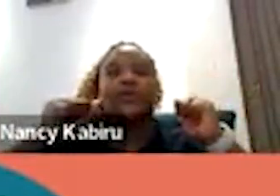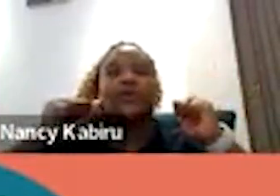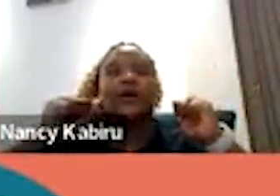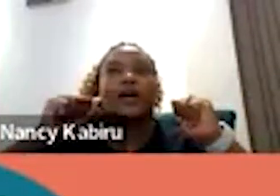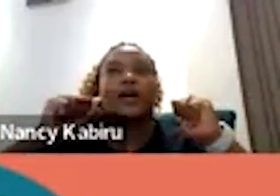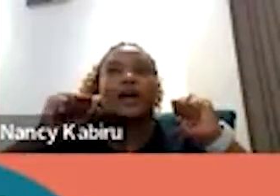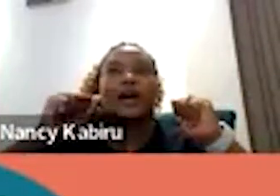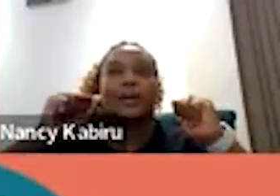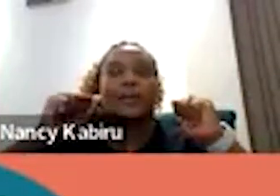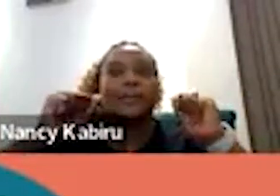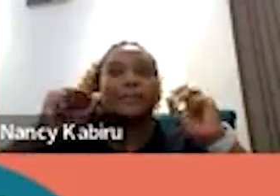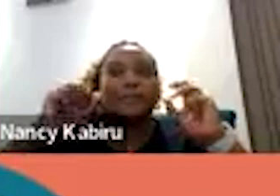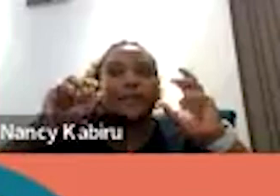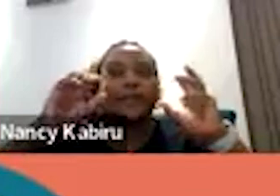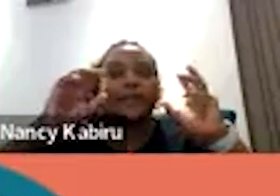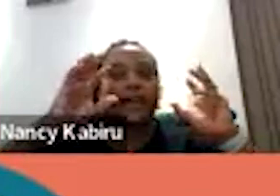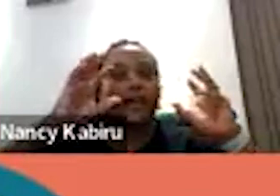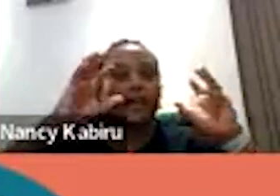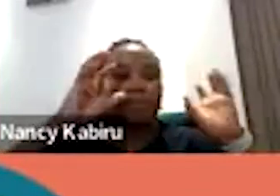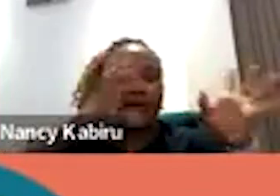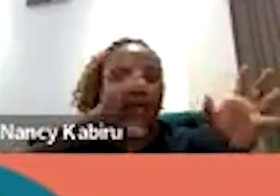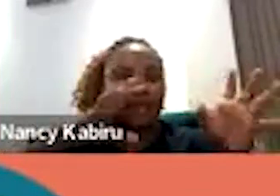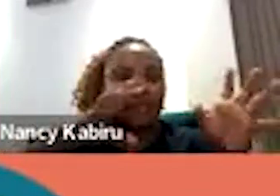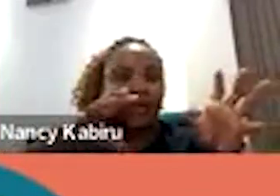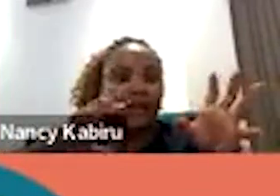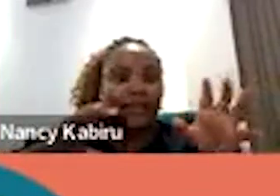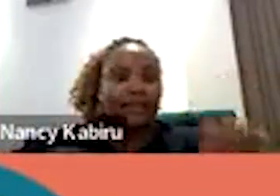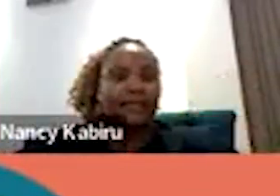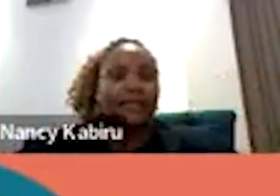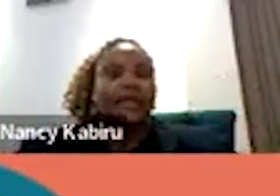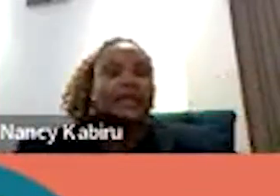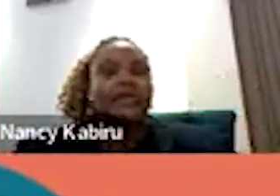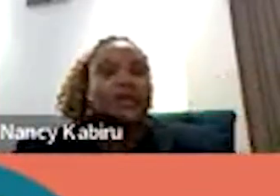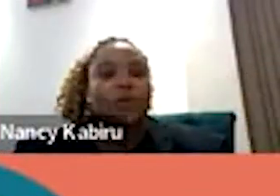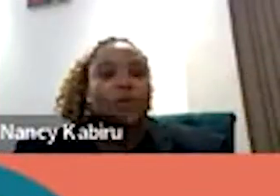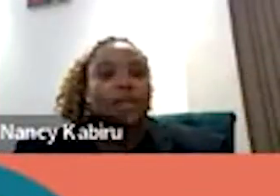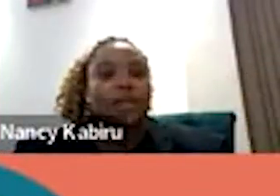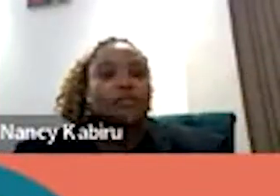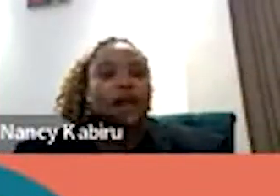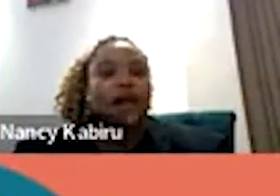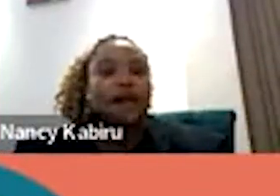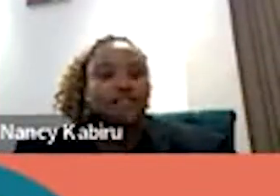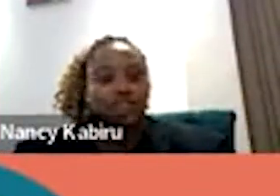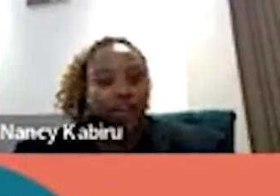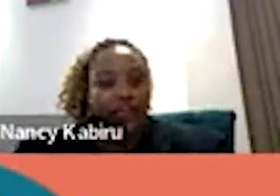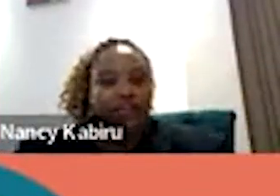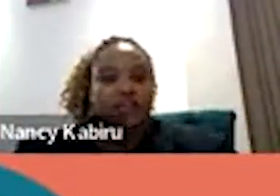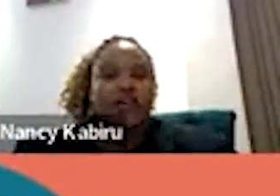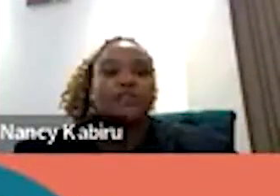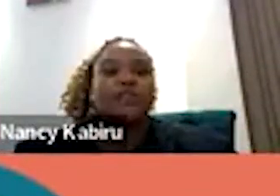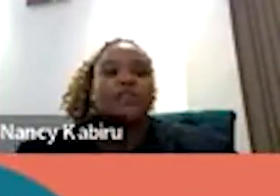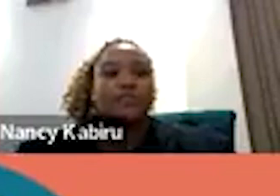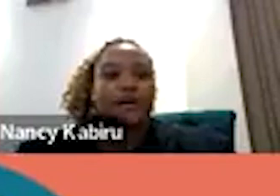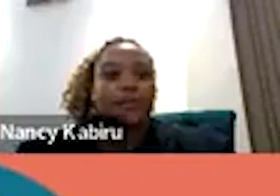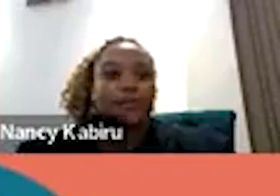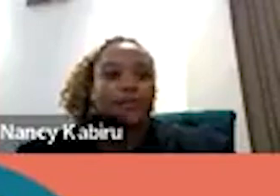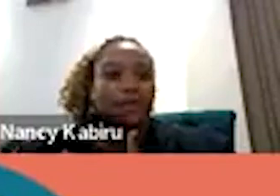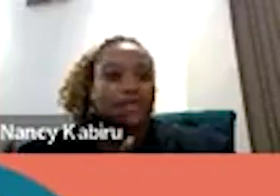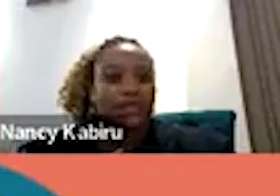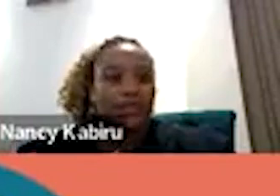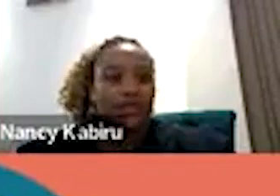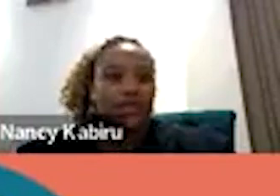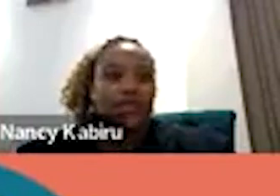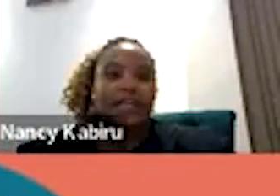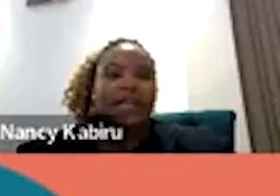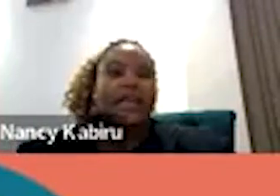about also the brain not working. So if you have a child, or if you know